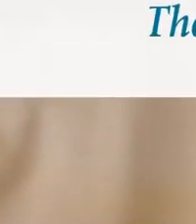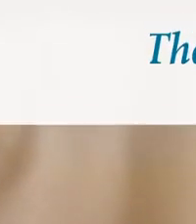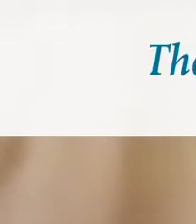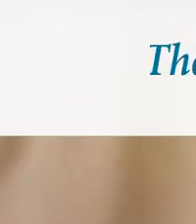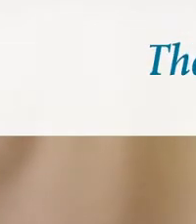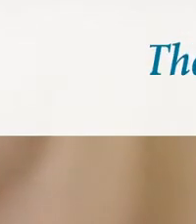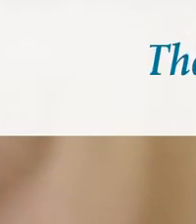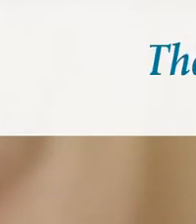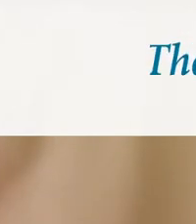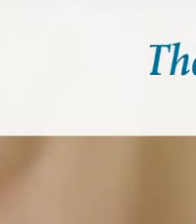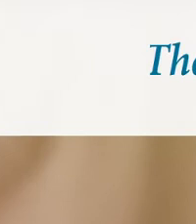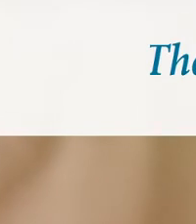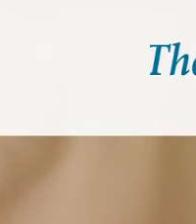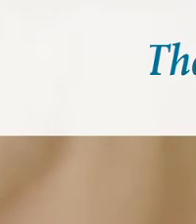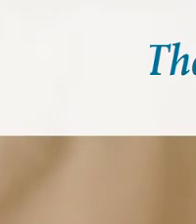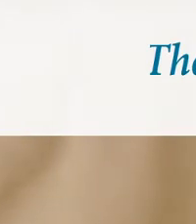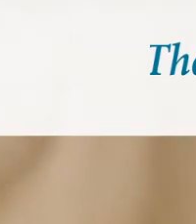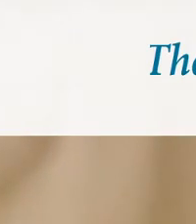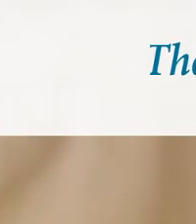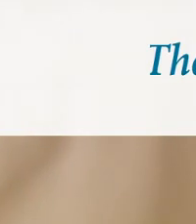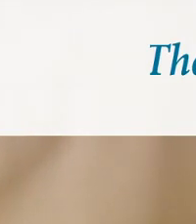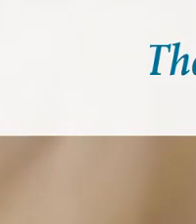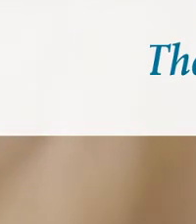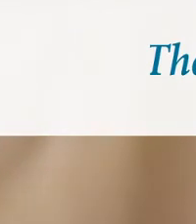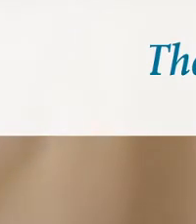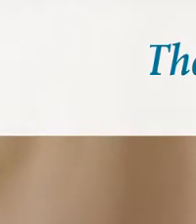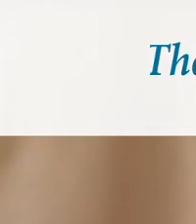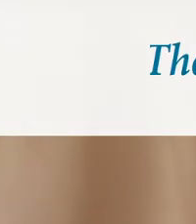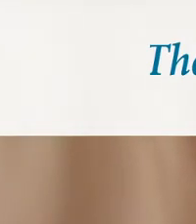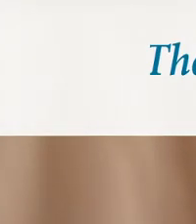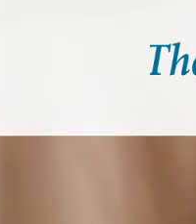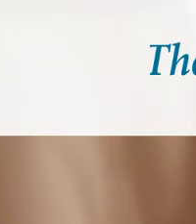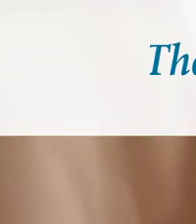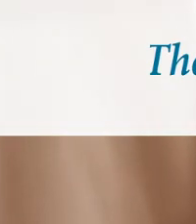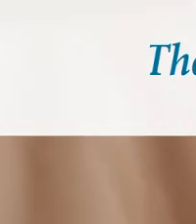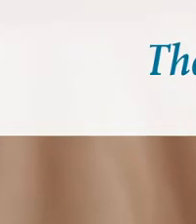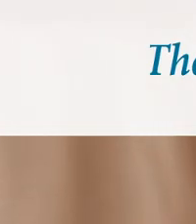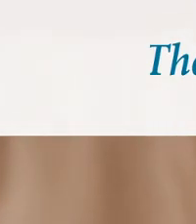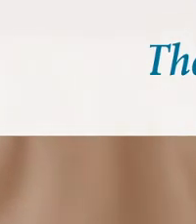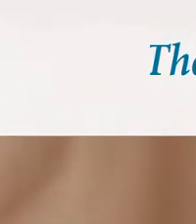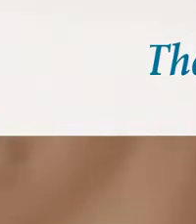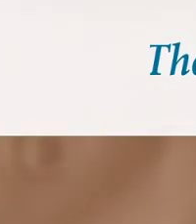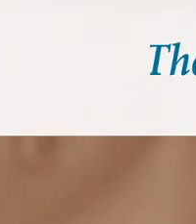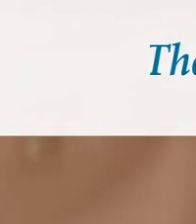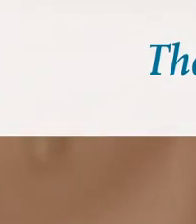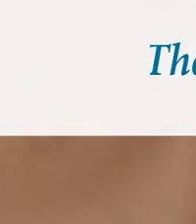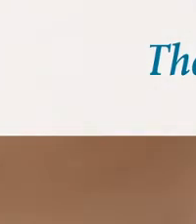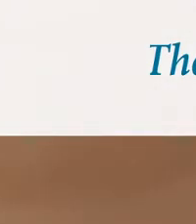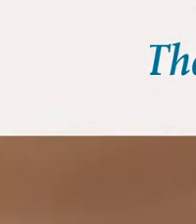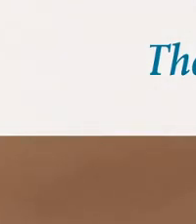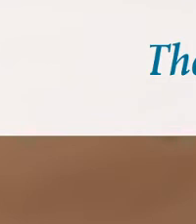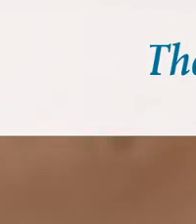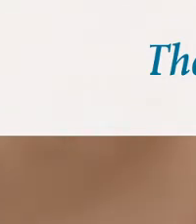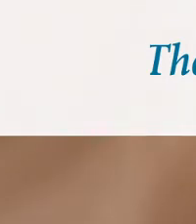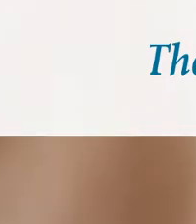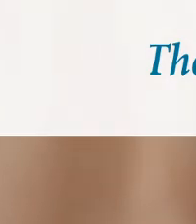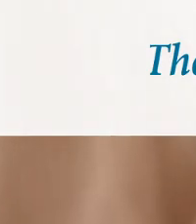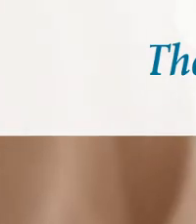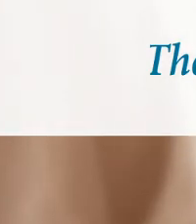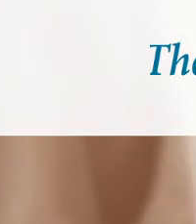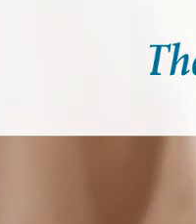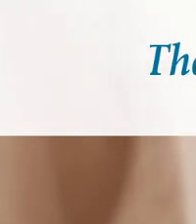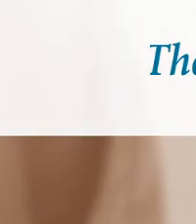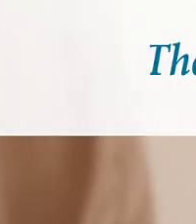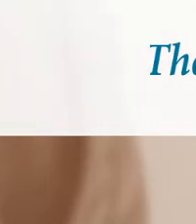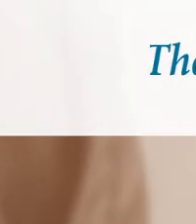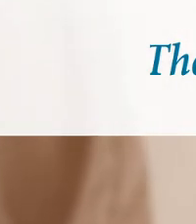light. The love of God enfolds us. I am love. The power of God protects us. I